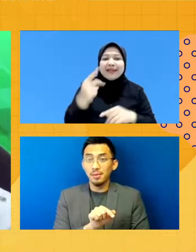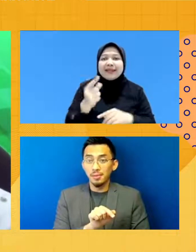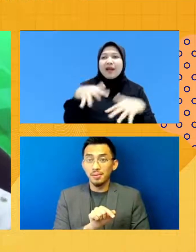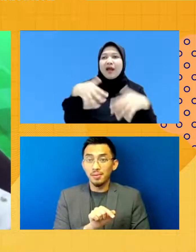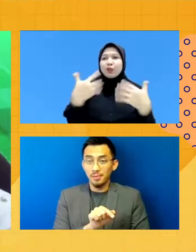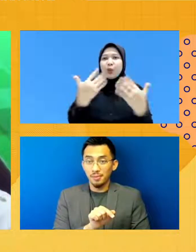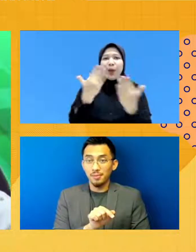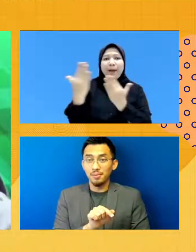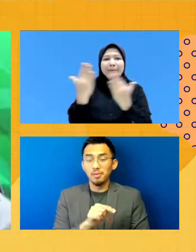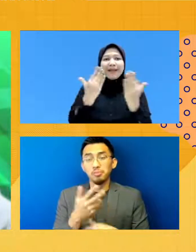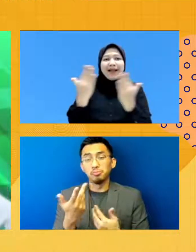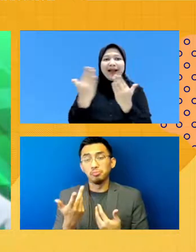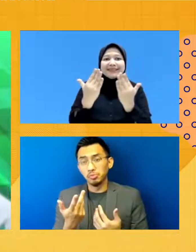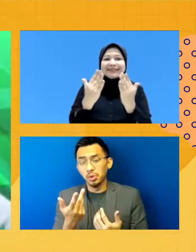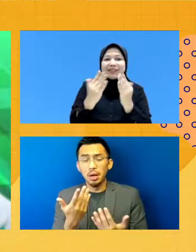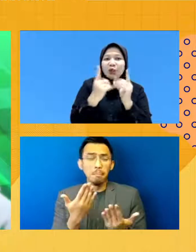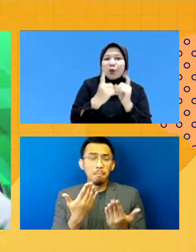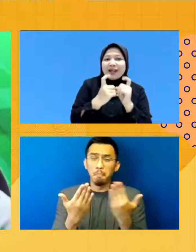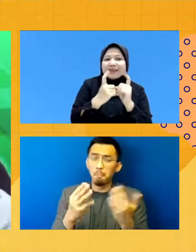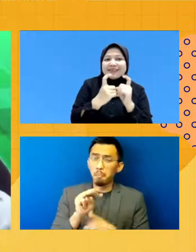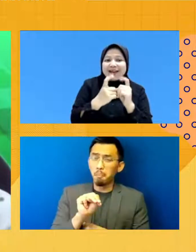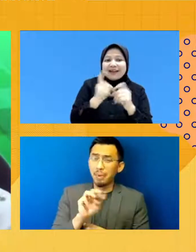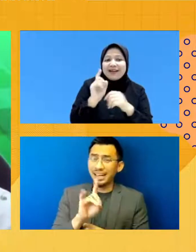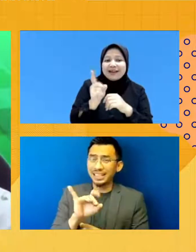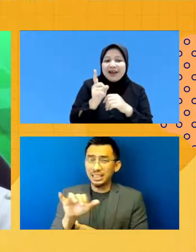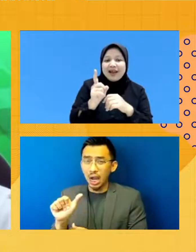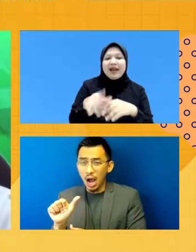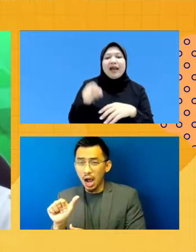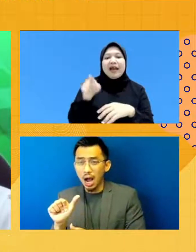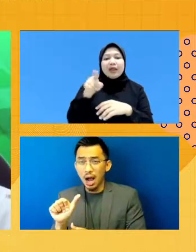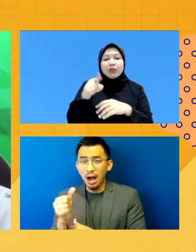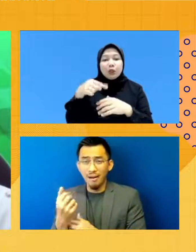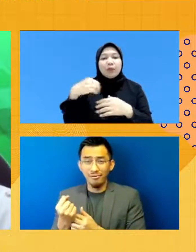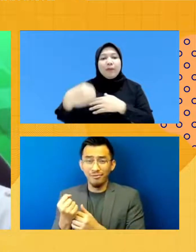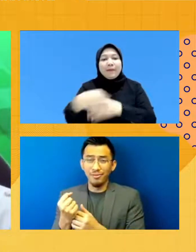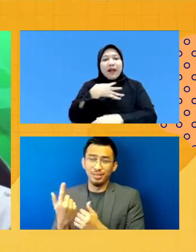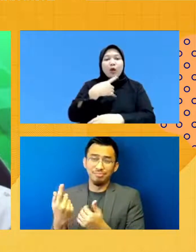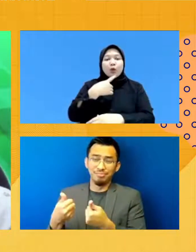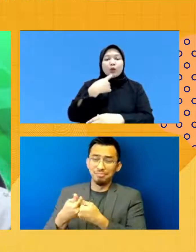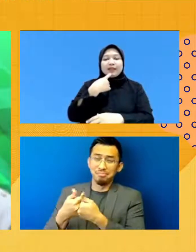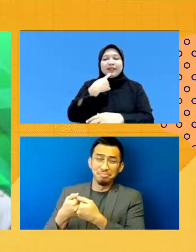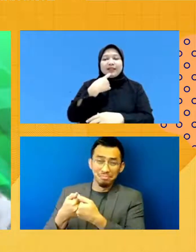digital sexual behaviors involves. So,